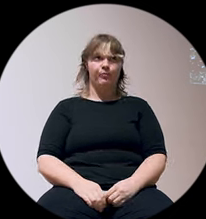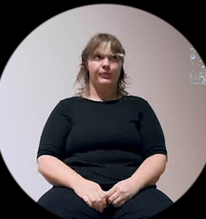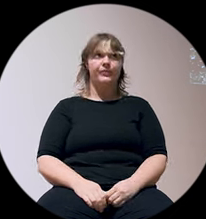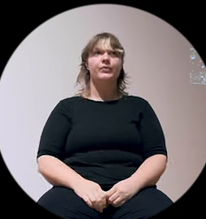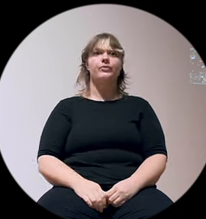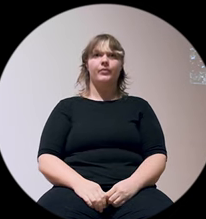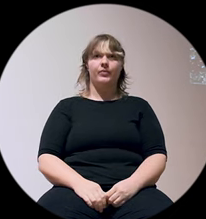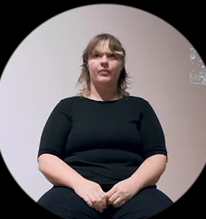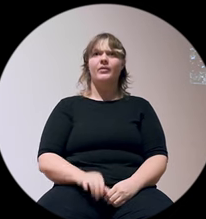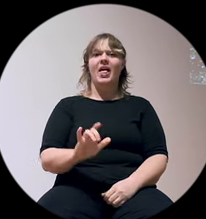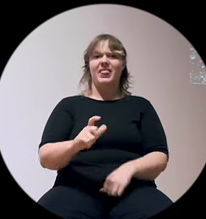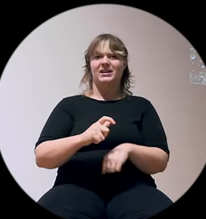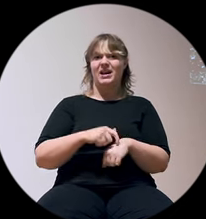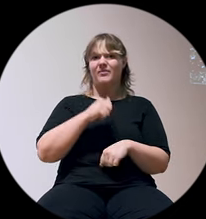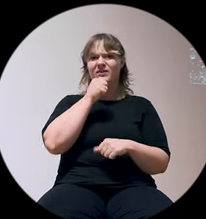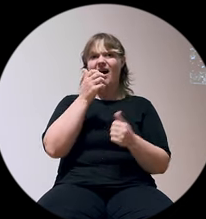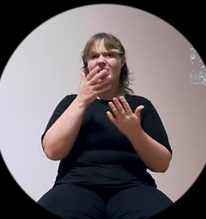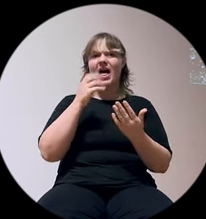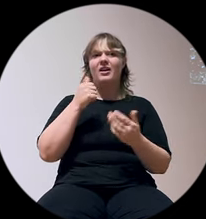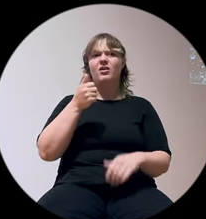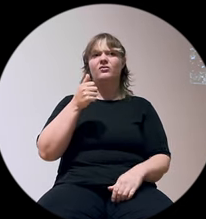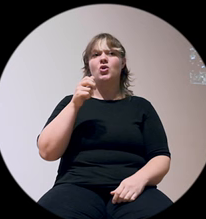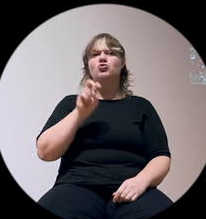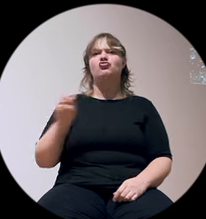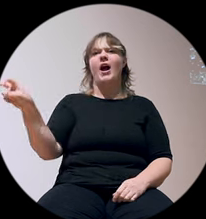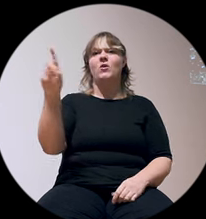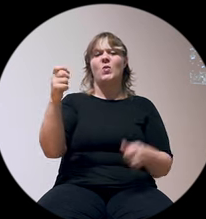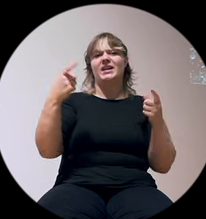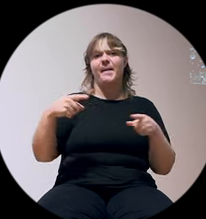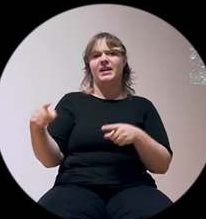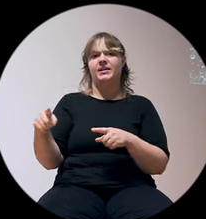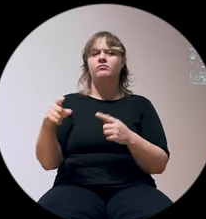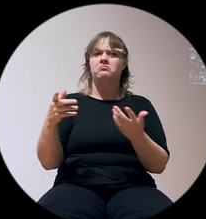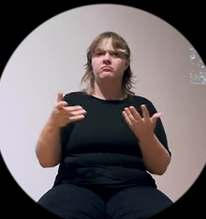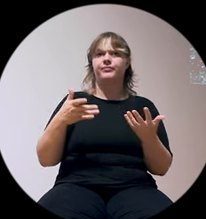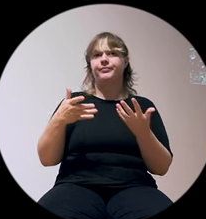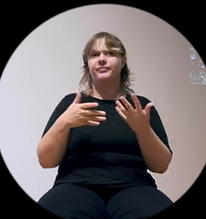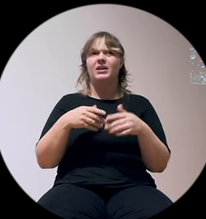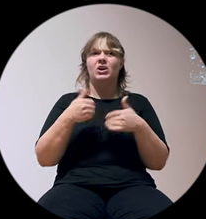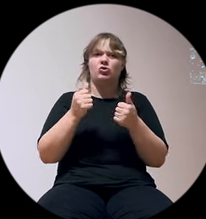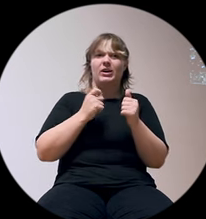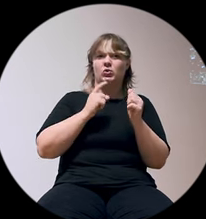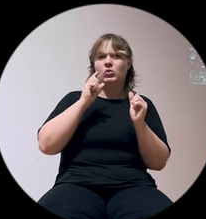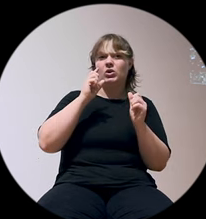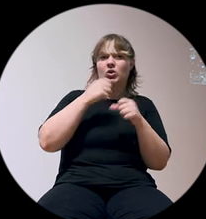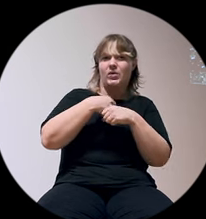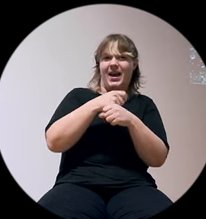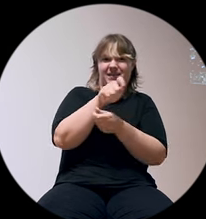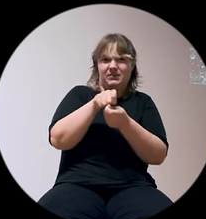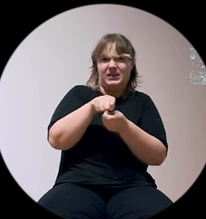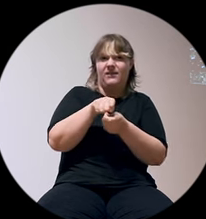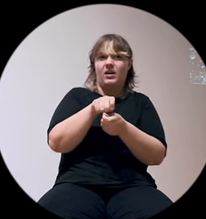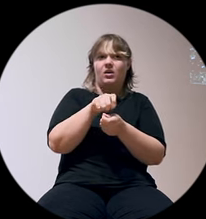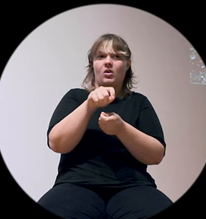a time where not a lot of travel was happening, and so it was, you know, trying to create a specific work